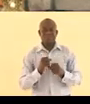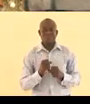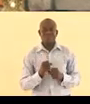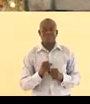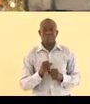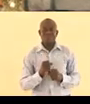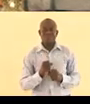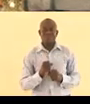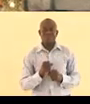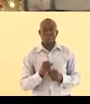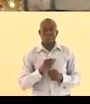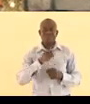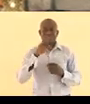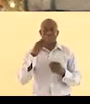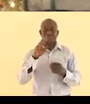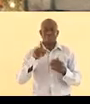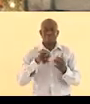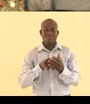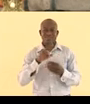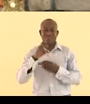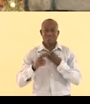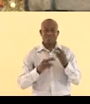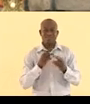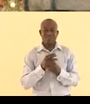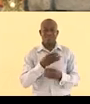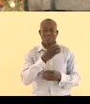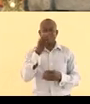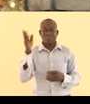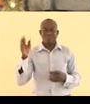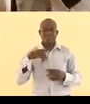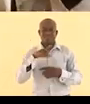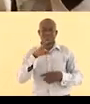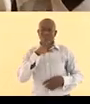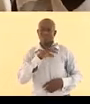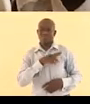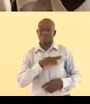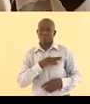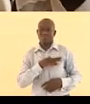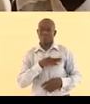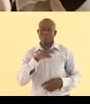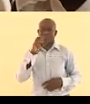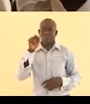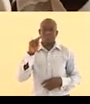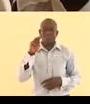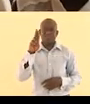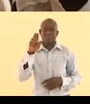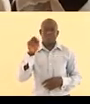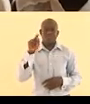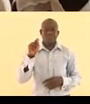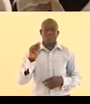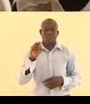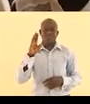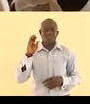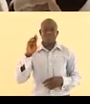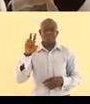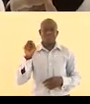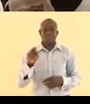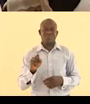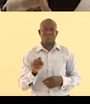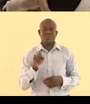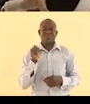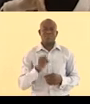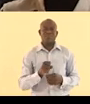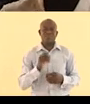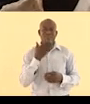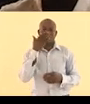powerful of this world, those who are benefiting from the status quo, and no matter how rotten things